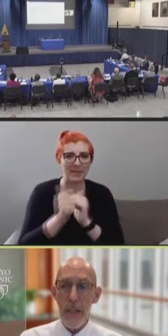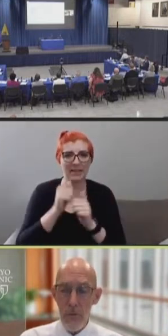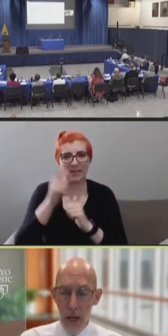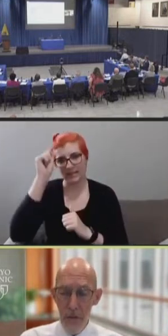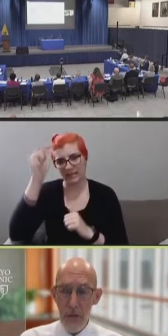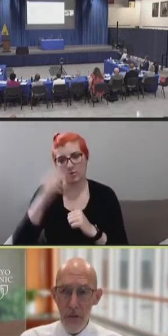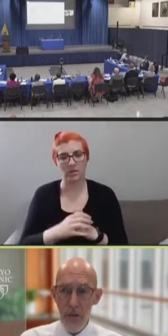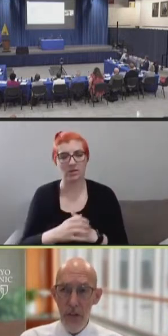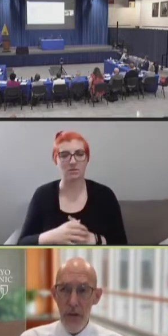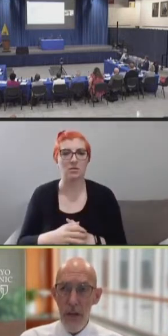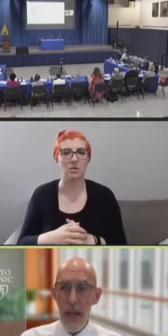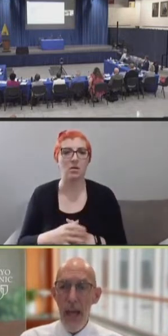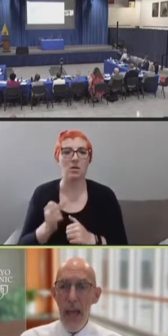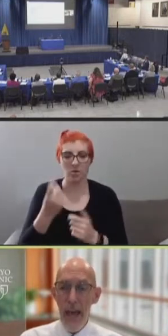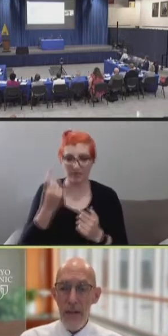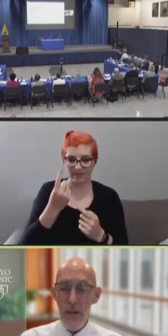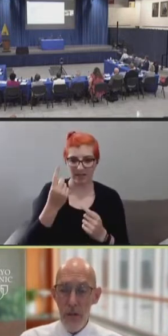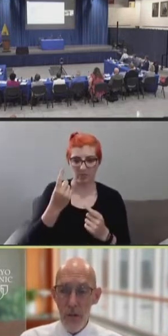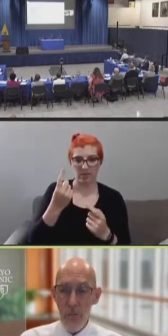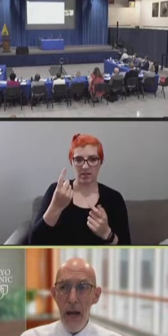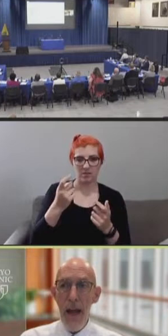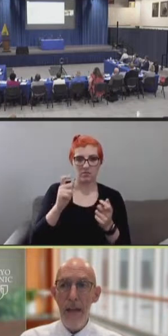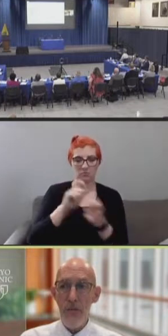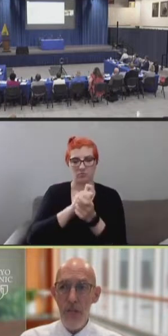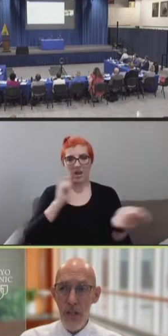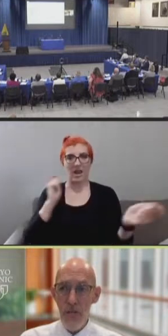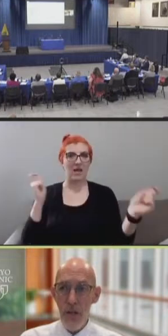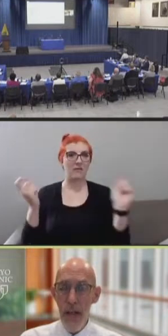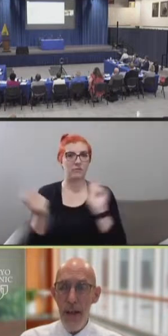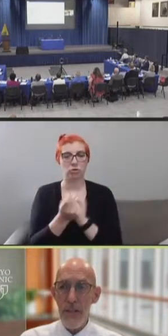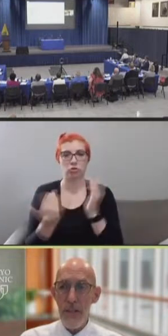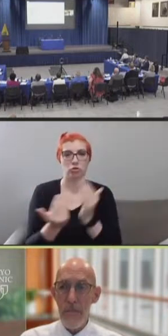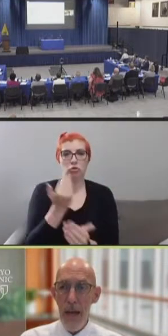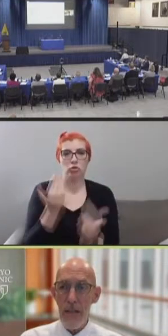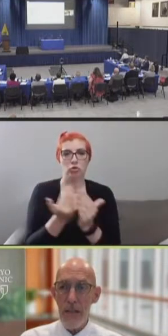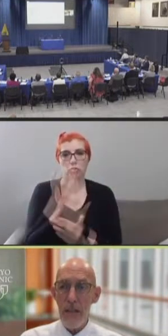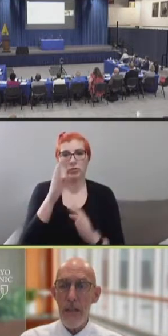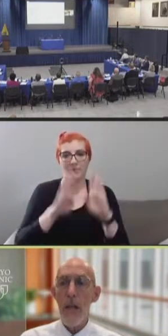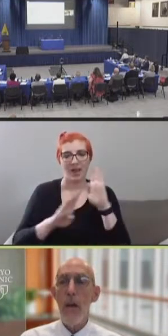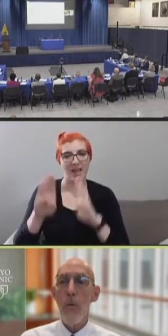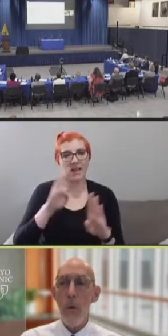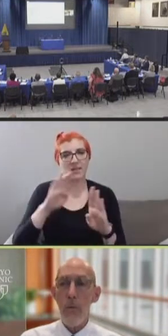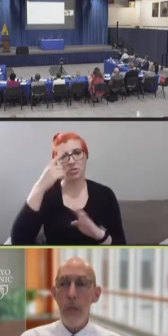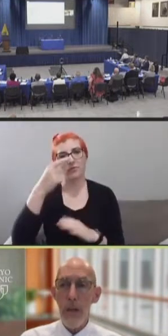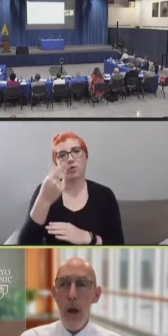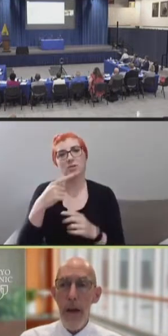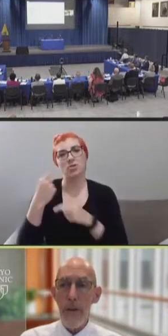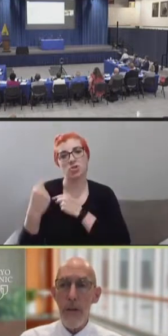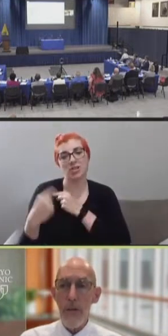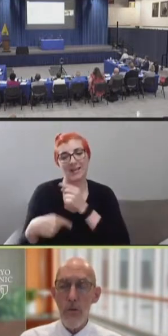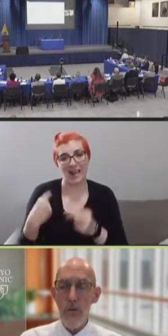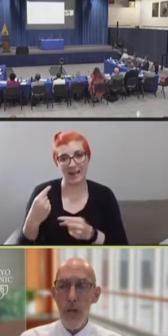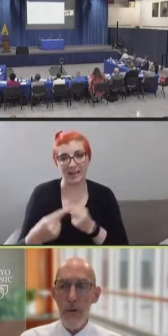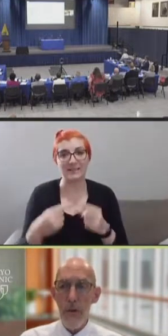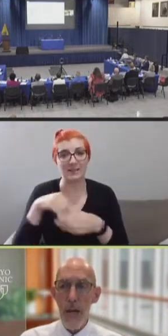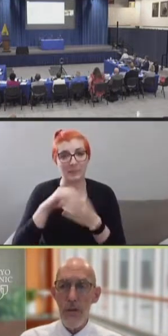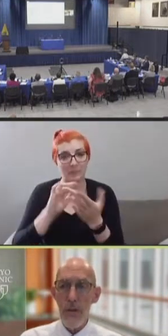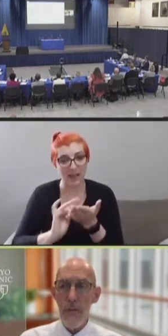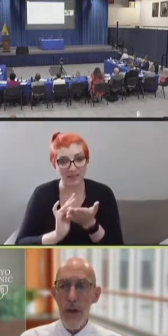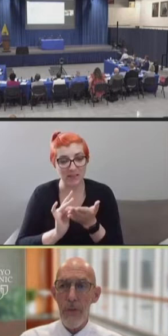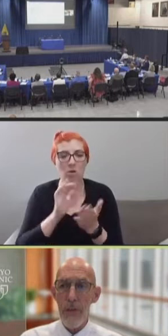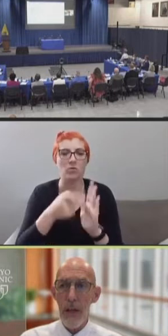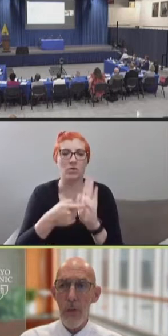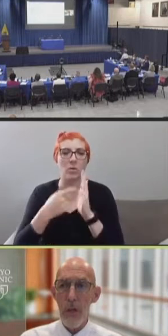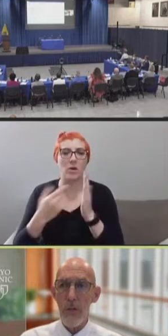something as revolutionary as the new biology in genetics and medicine, will require a new generation